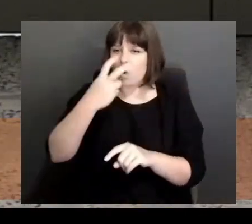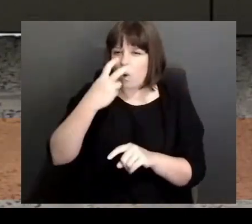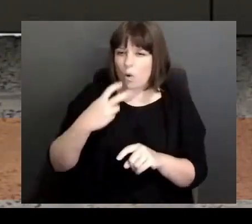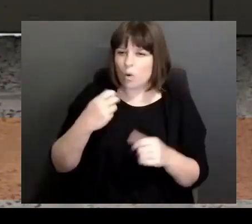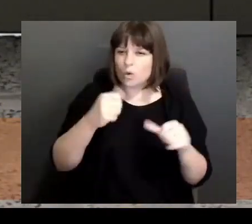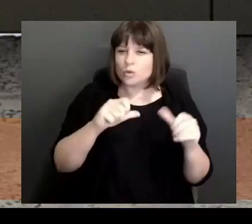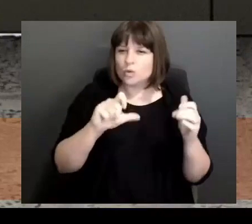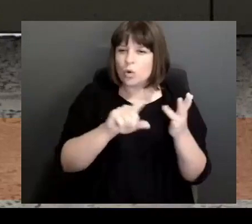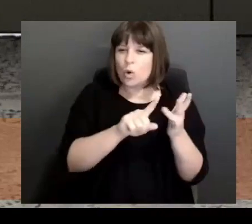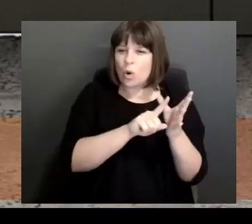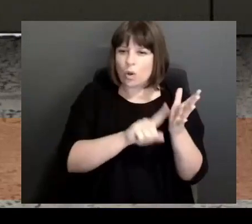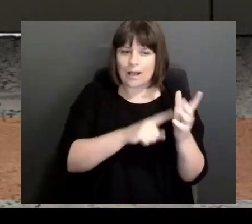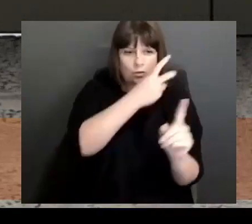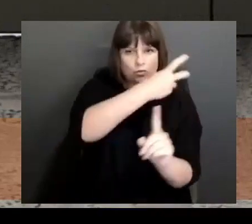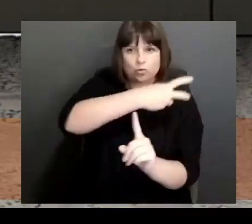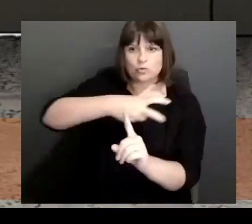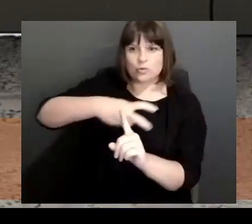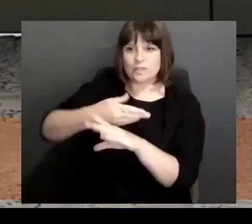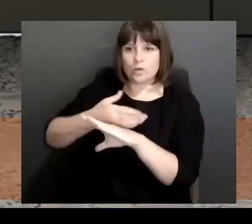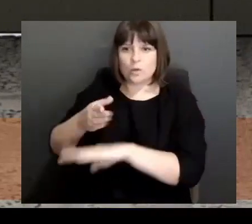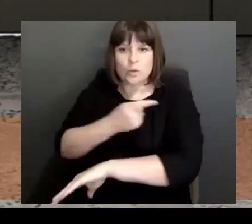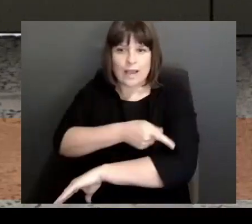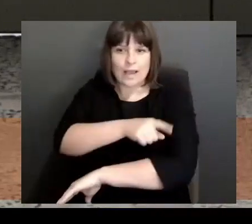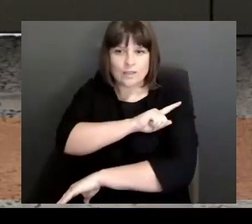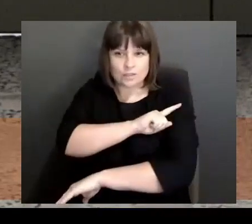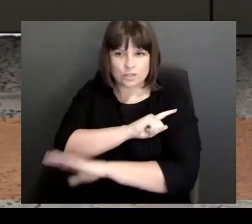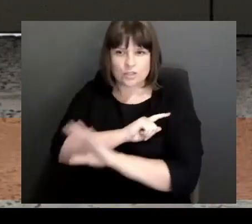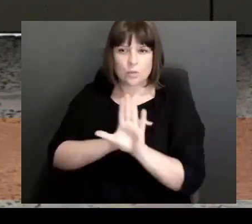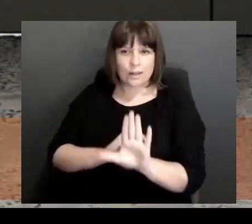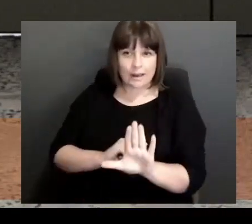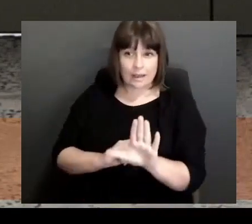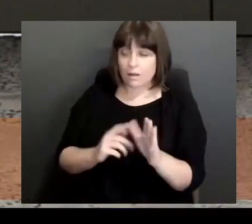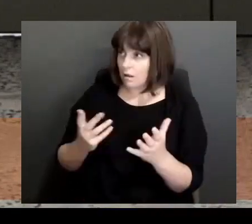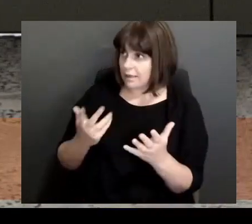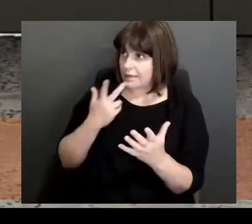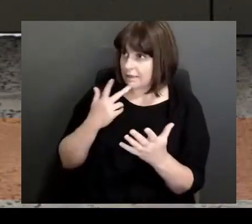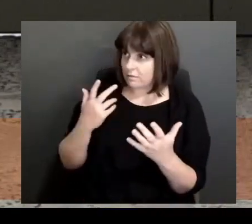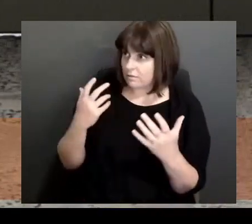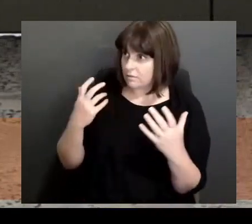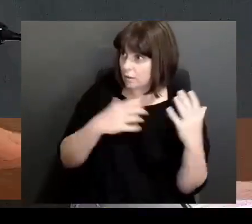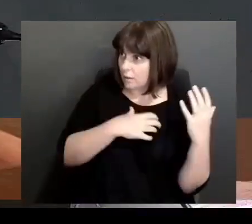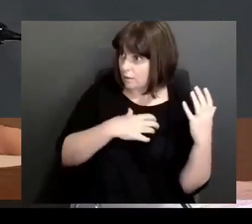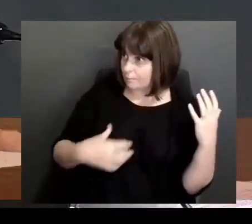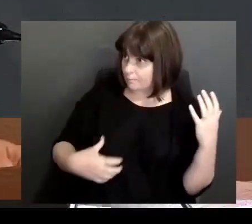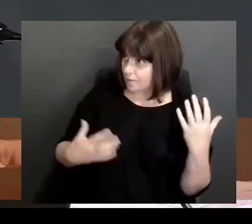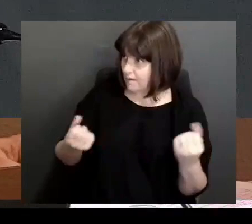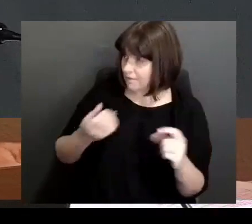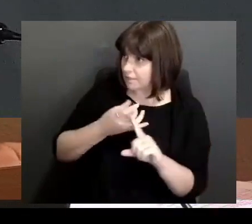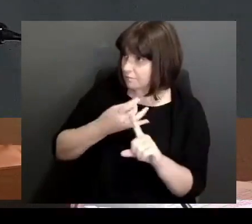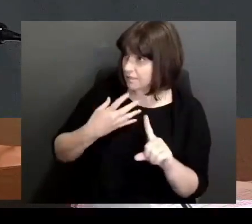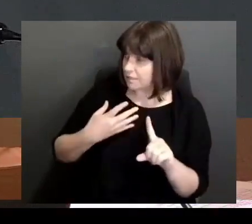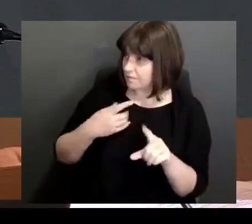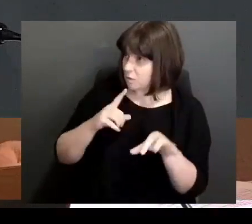We can leave that an extra for now unless commissioners have specific questions about those no, entries. No, thank you.